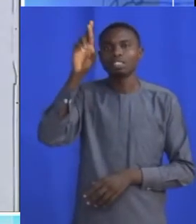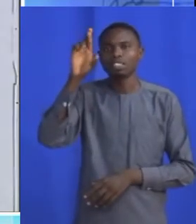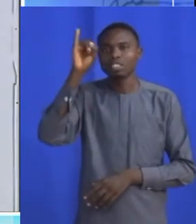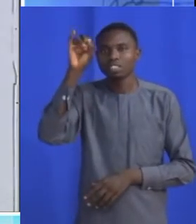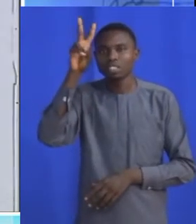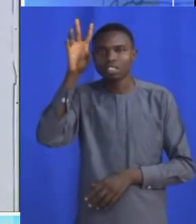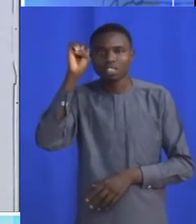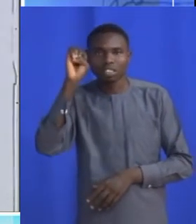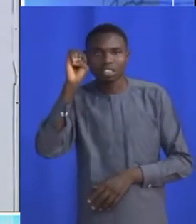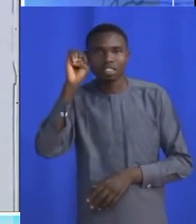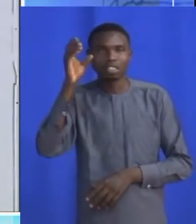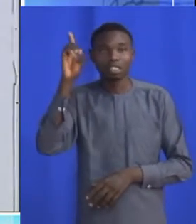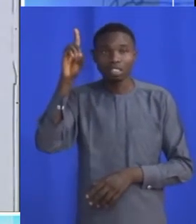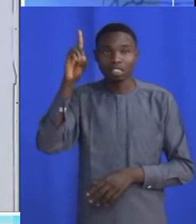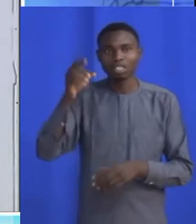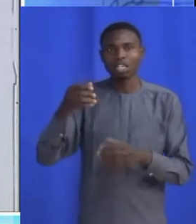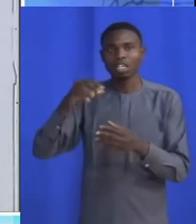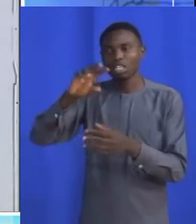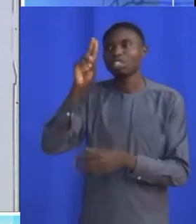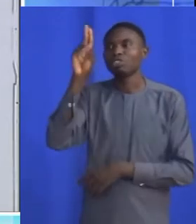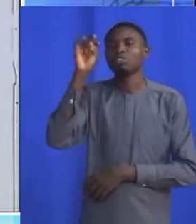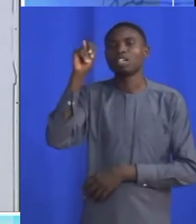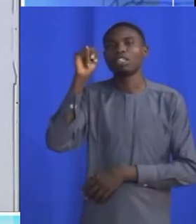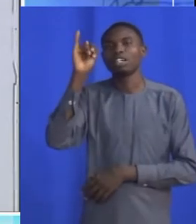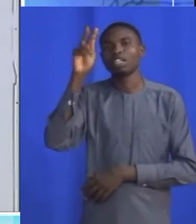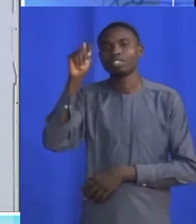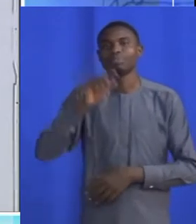three. Fundamental human rights of individual must be